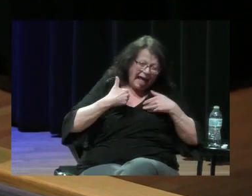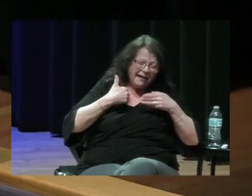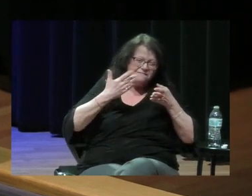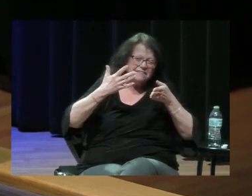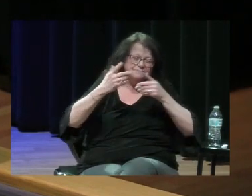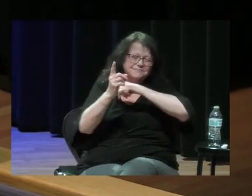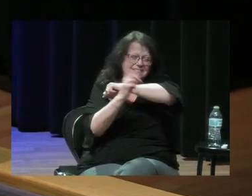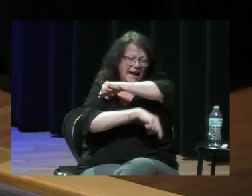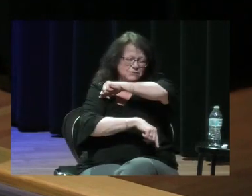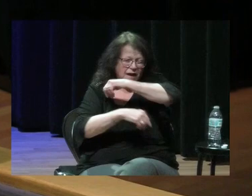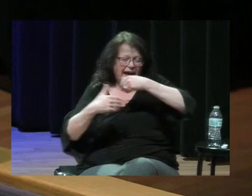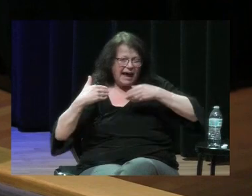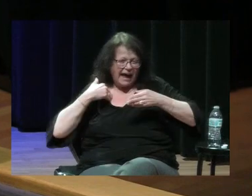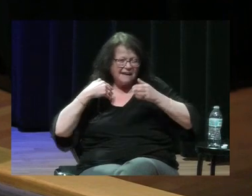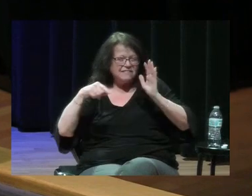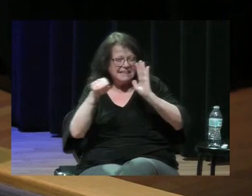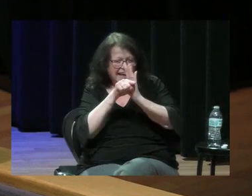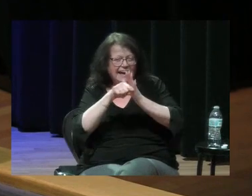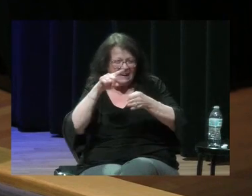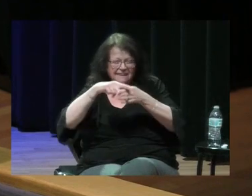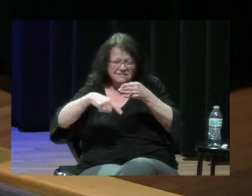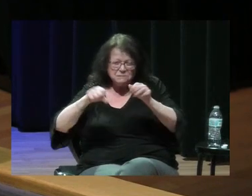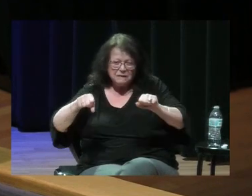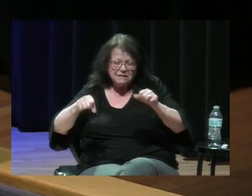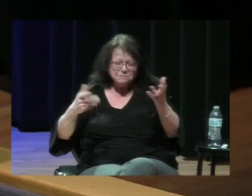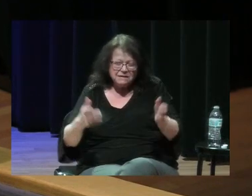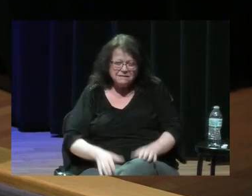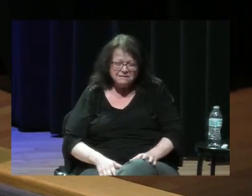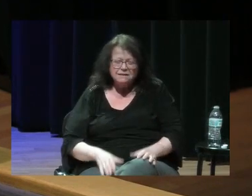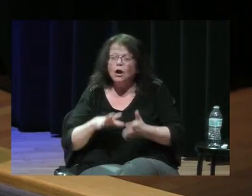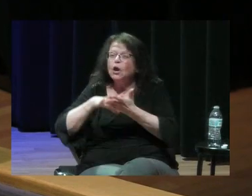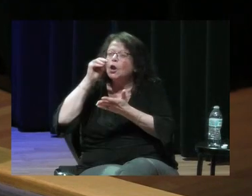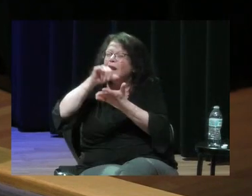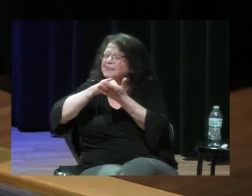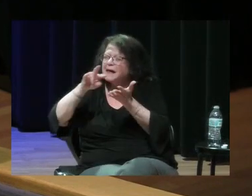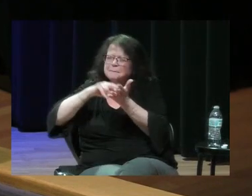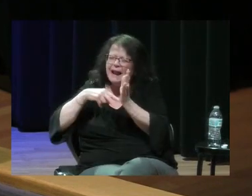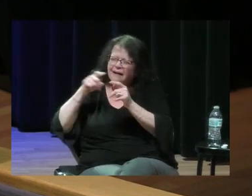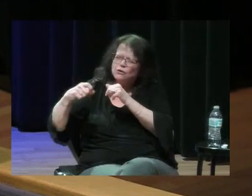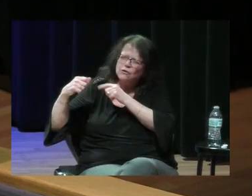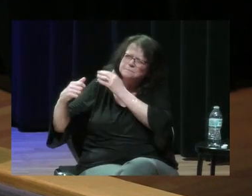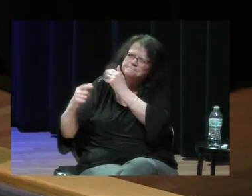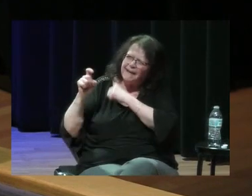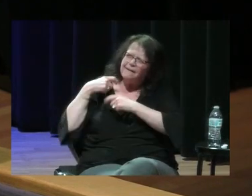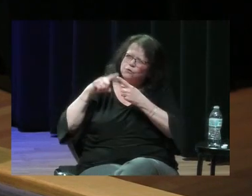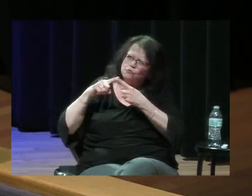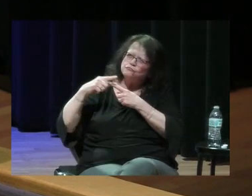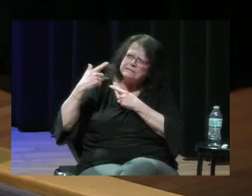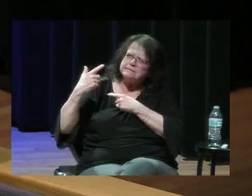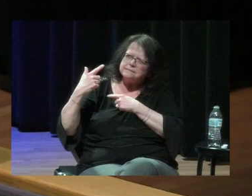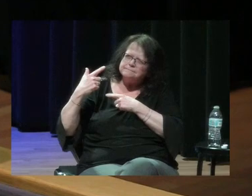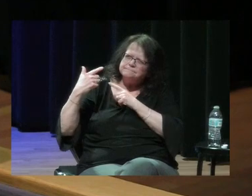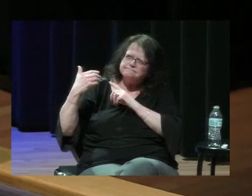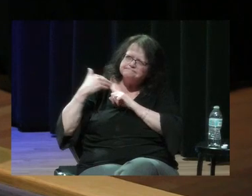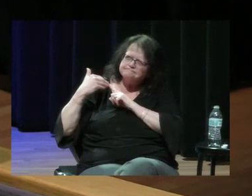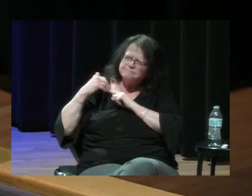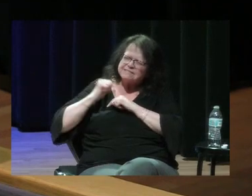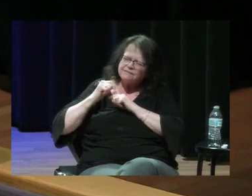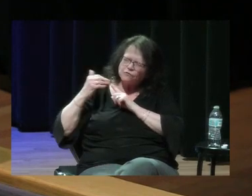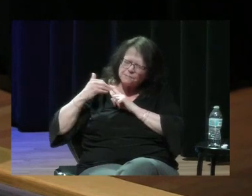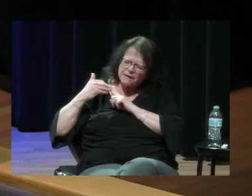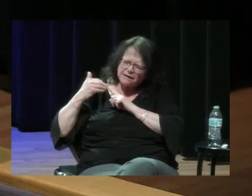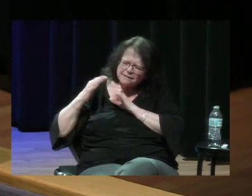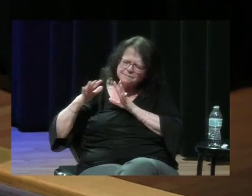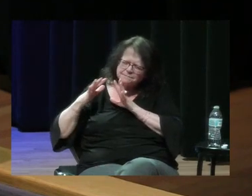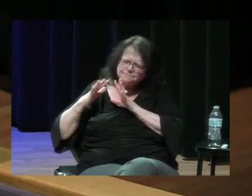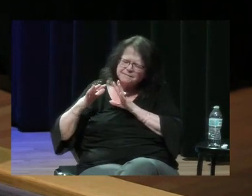also, you know, and I think we're learning this. I just have to remind myself they're not permanent. Facebook felt like it was